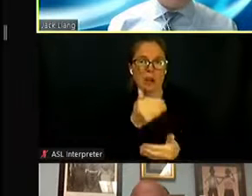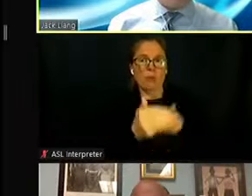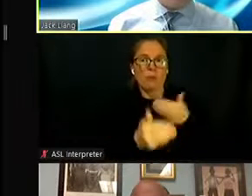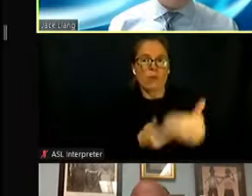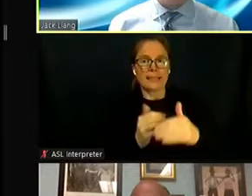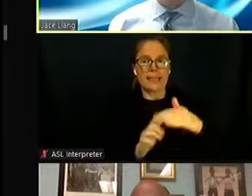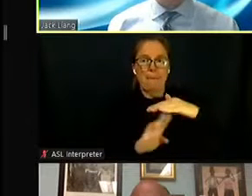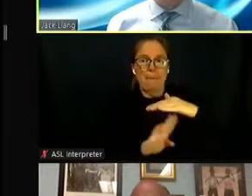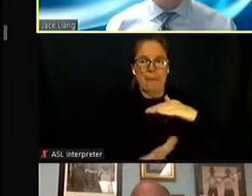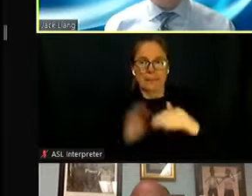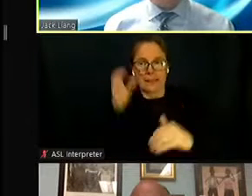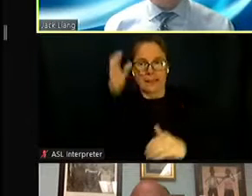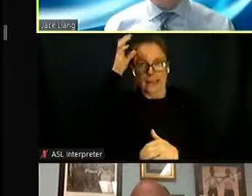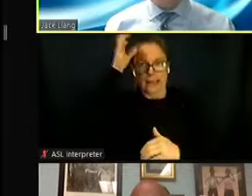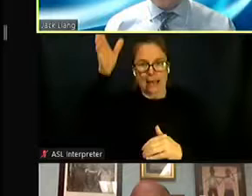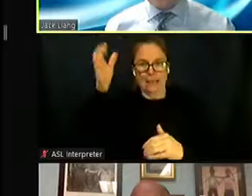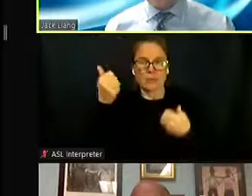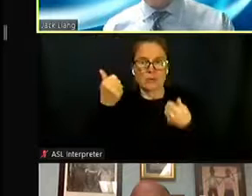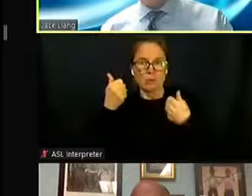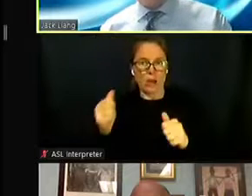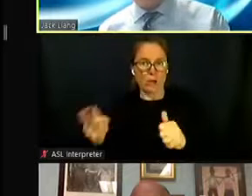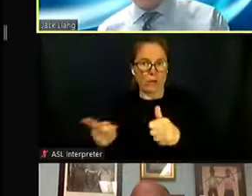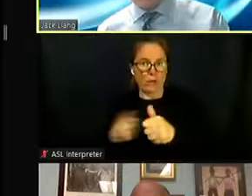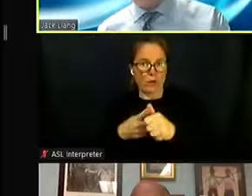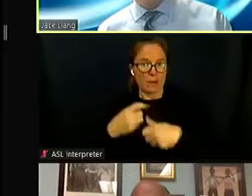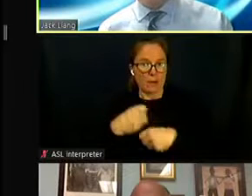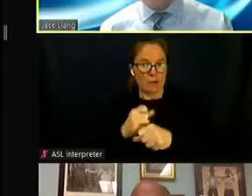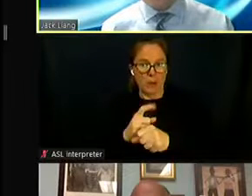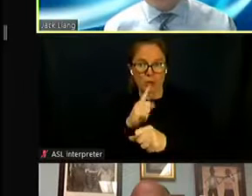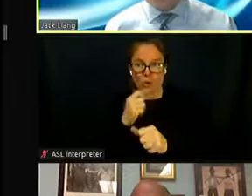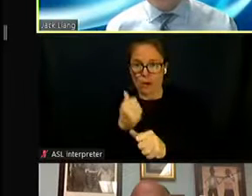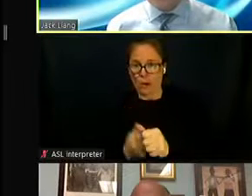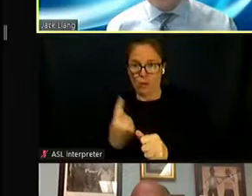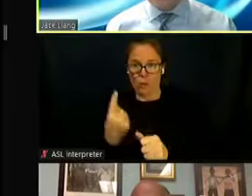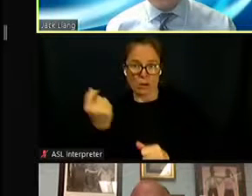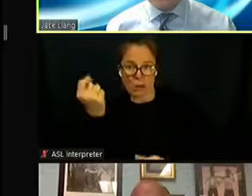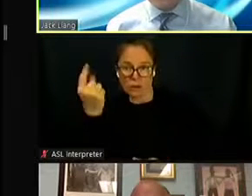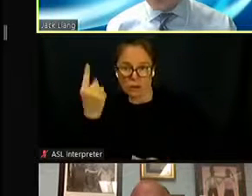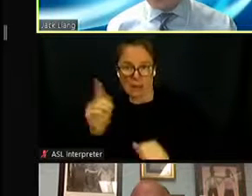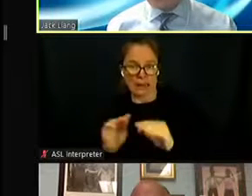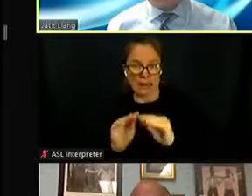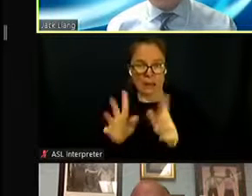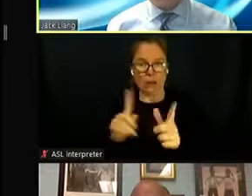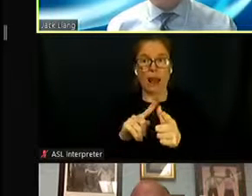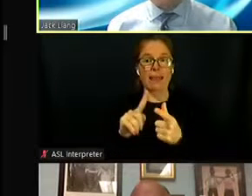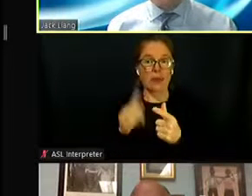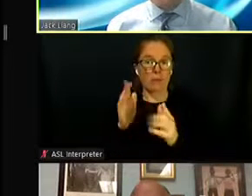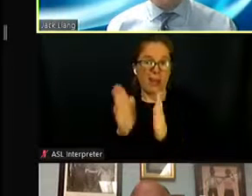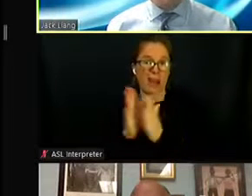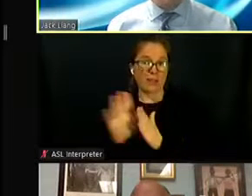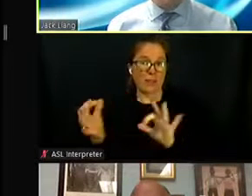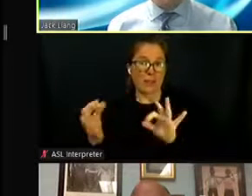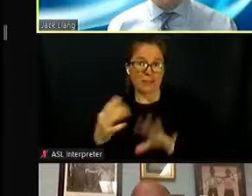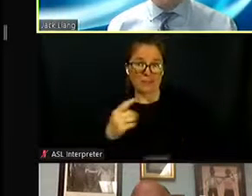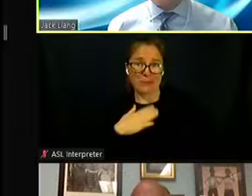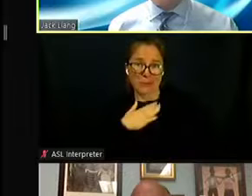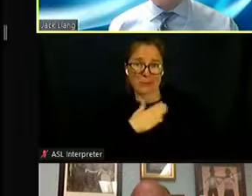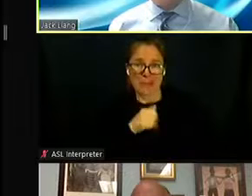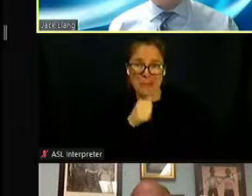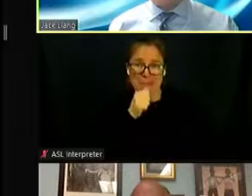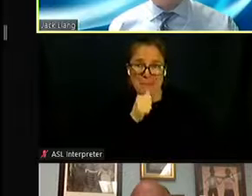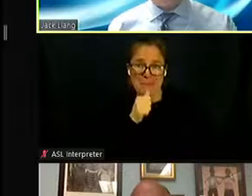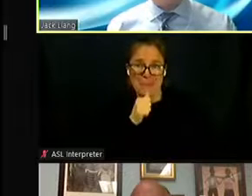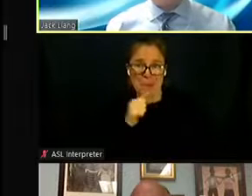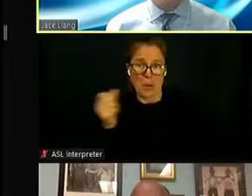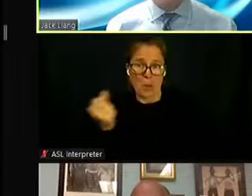community from a budget understanding first, and then move into the budget input. So if you can bear with me, bear with us, we will definitely